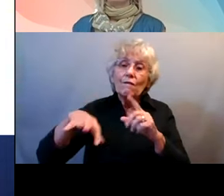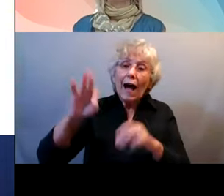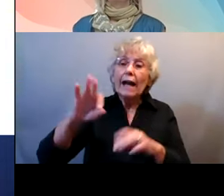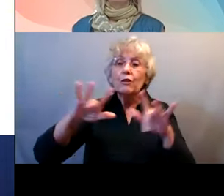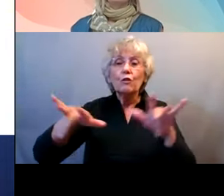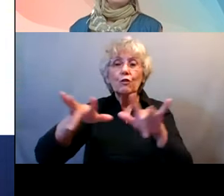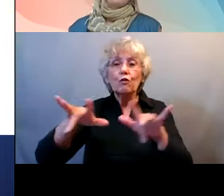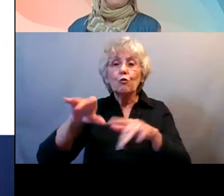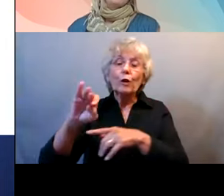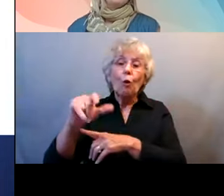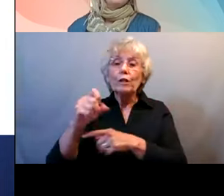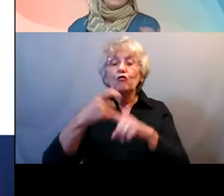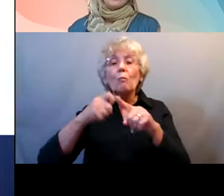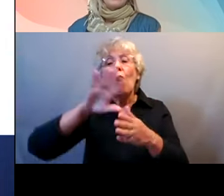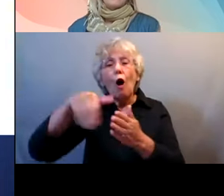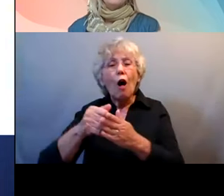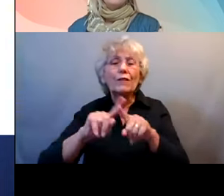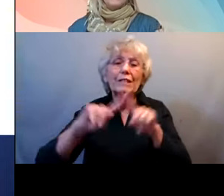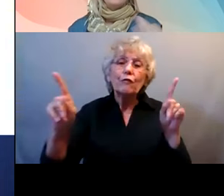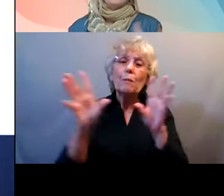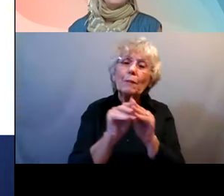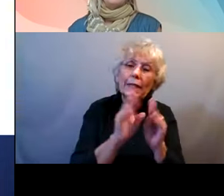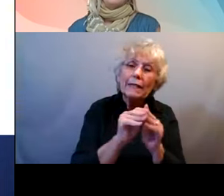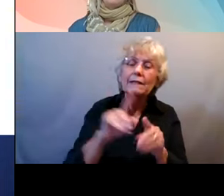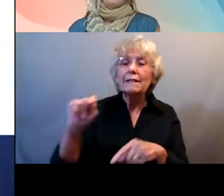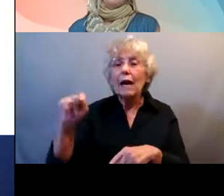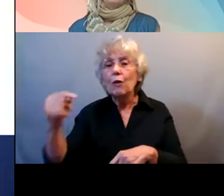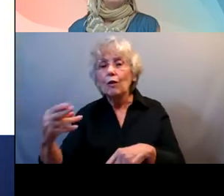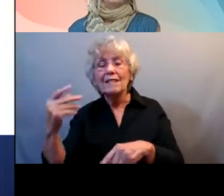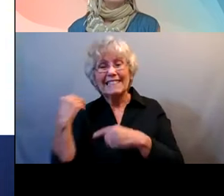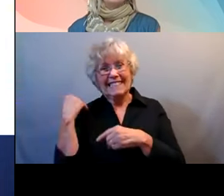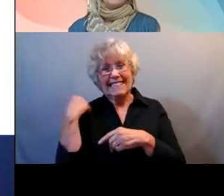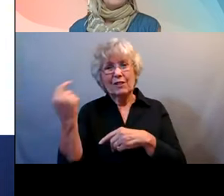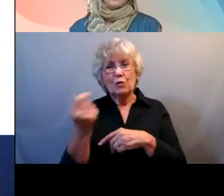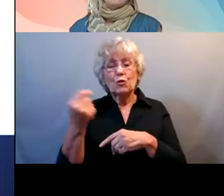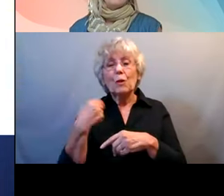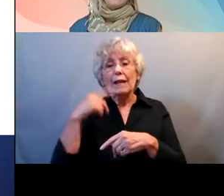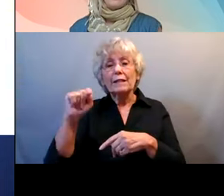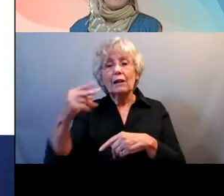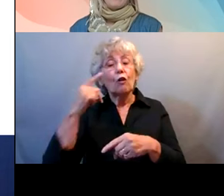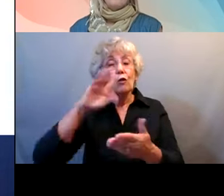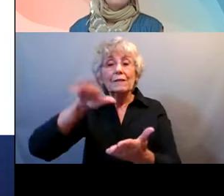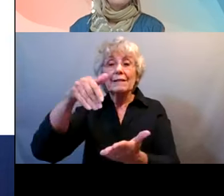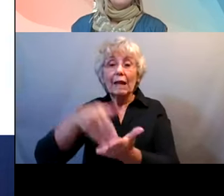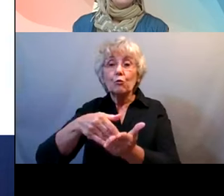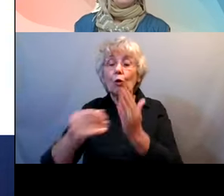these convenings and town halls. Just recently on Tuesday, we hosted a town hall for Central Coast and the Bay